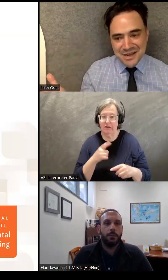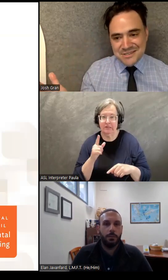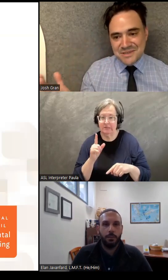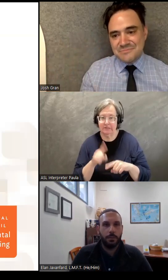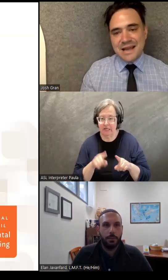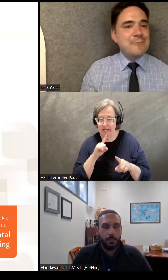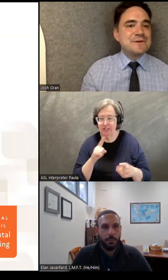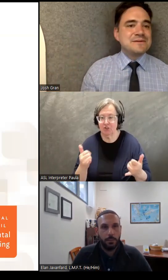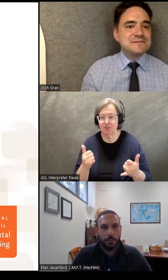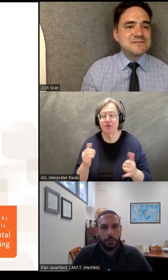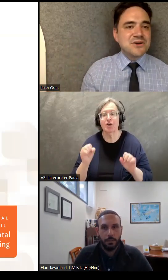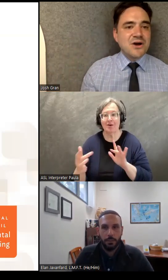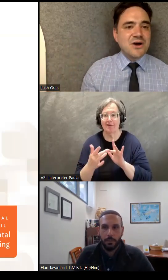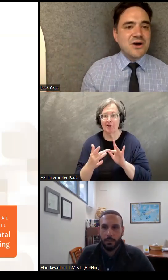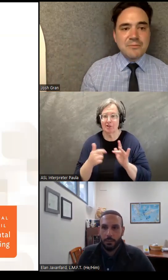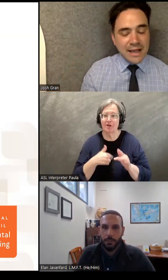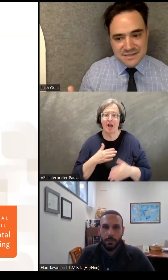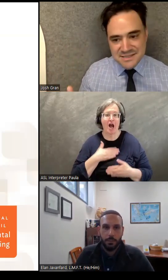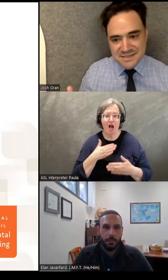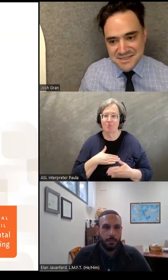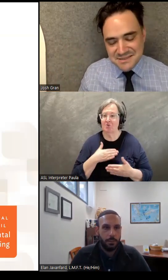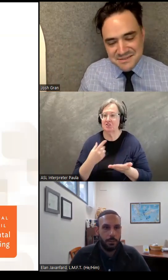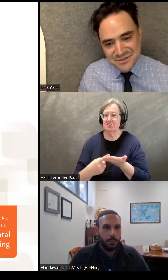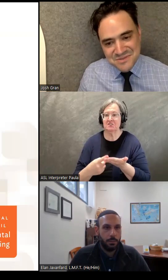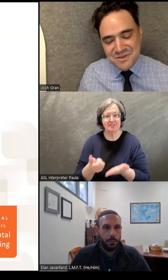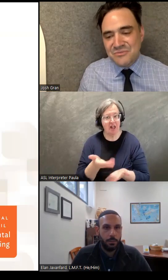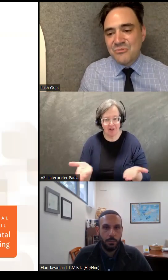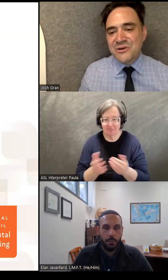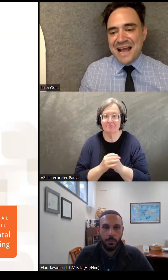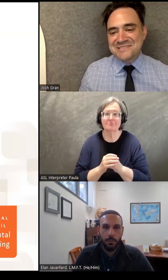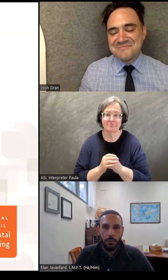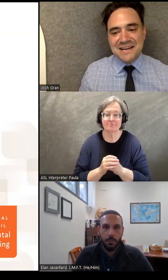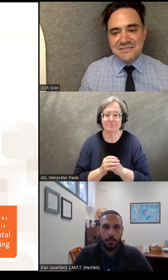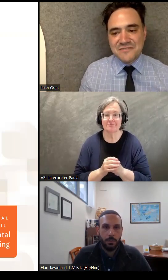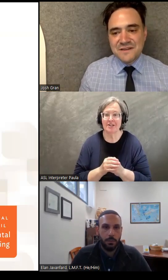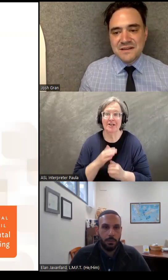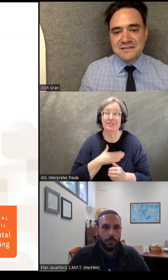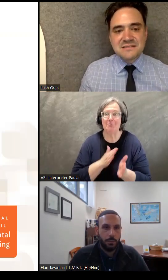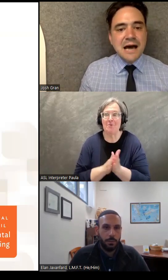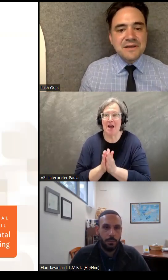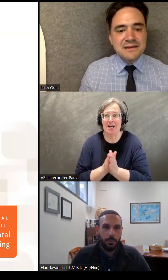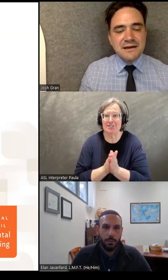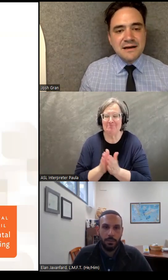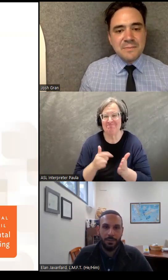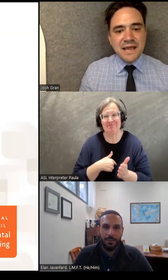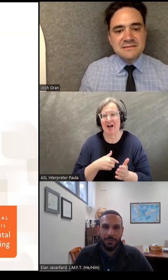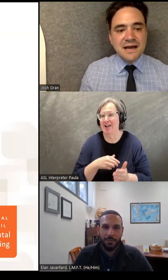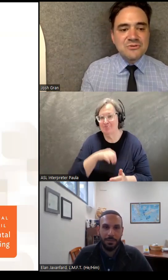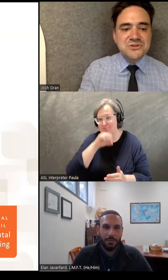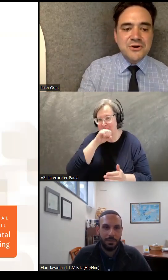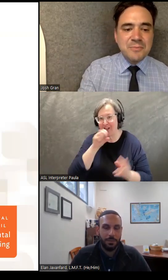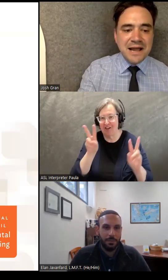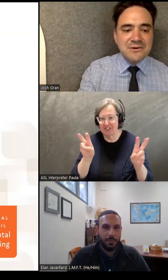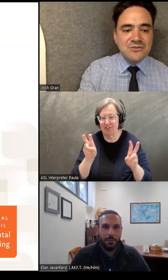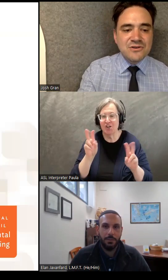can reach out to me. I'd be happy to talk about any of this. It's a real passion of mine. I love the topic, and I